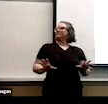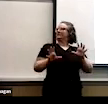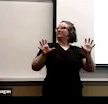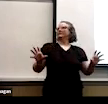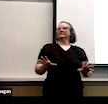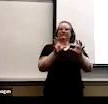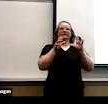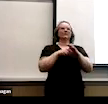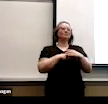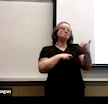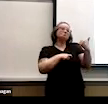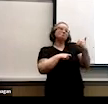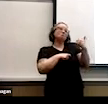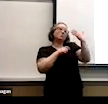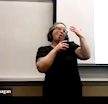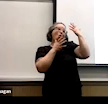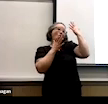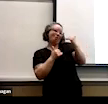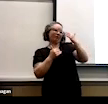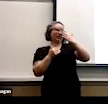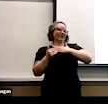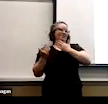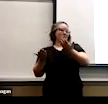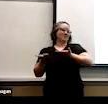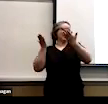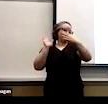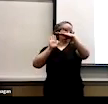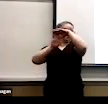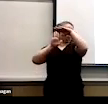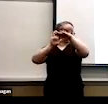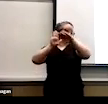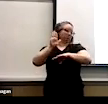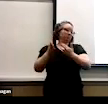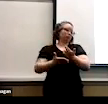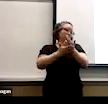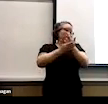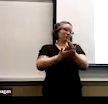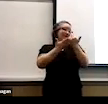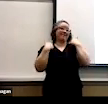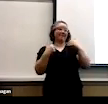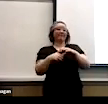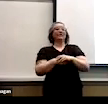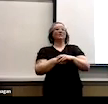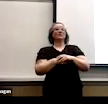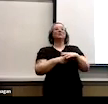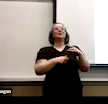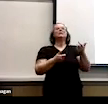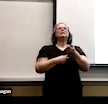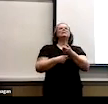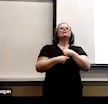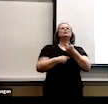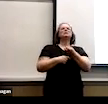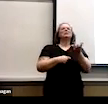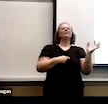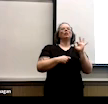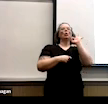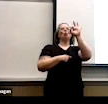can turn to, some ideas that you might have for yourself, like writing things out for your patients before they leave appointments.